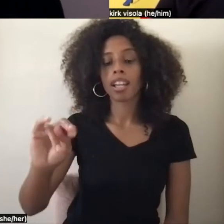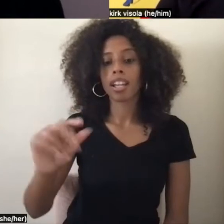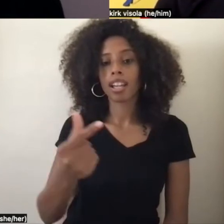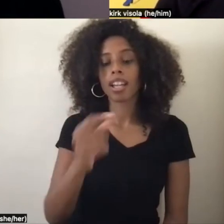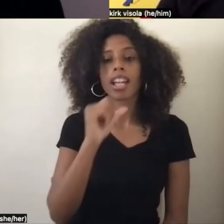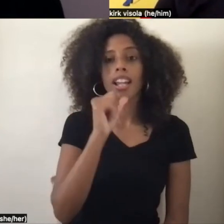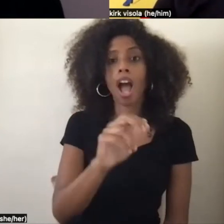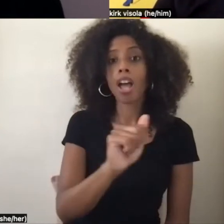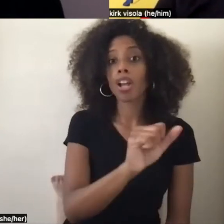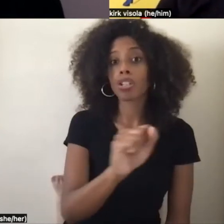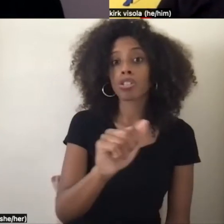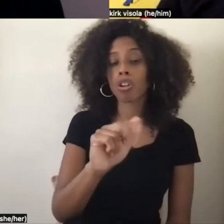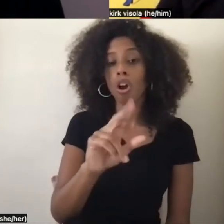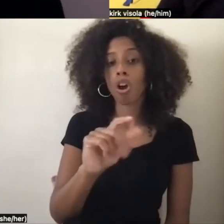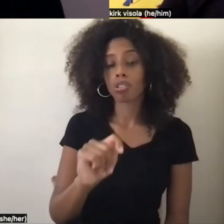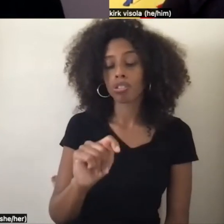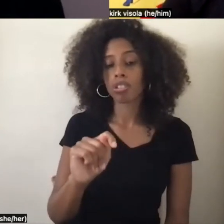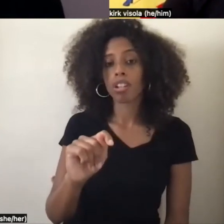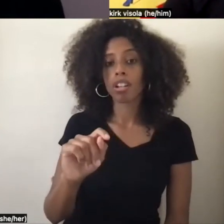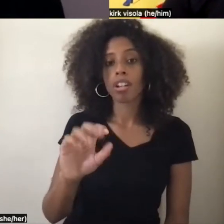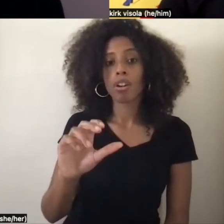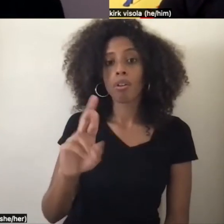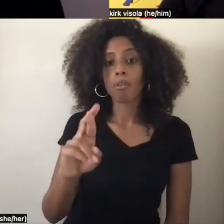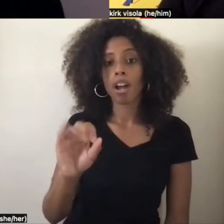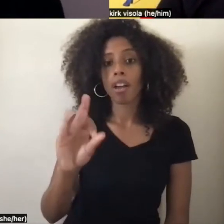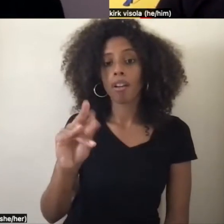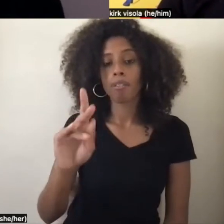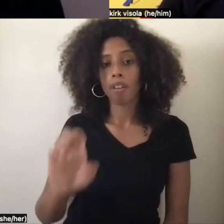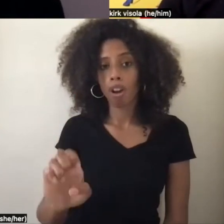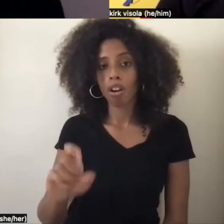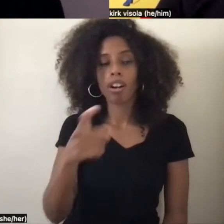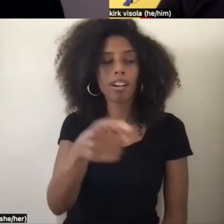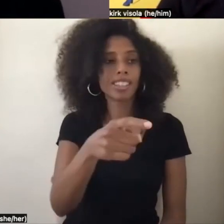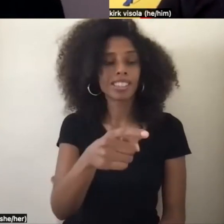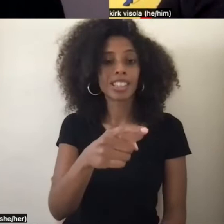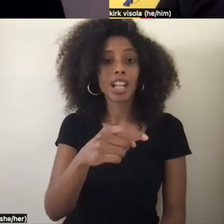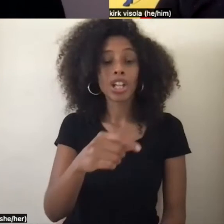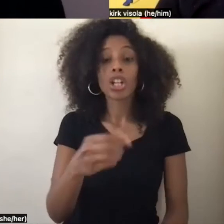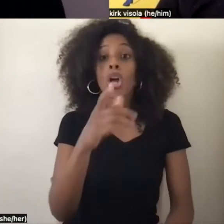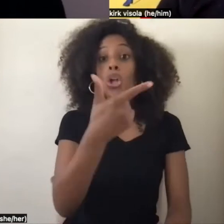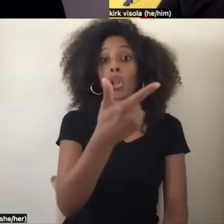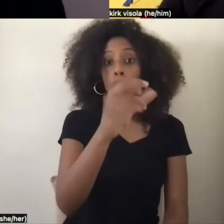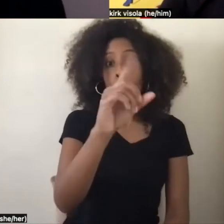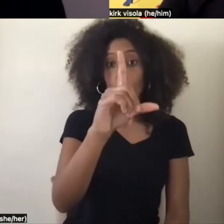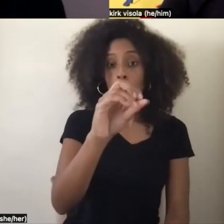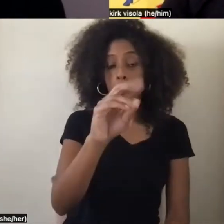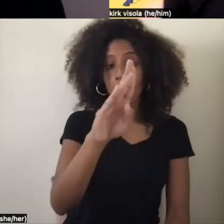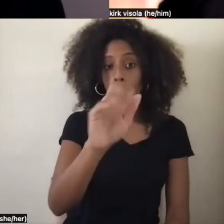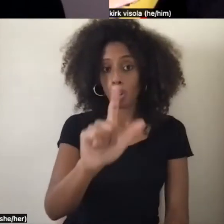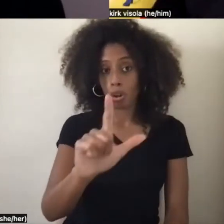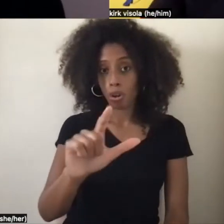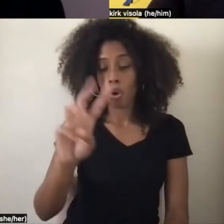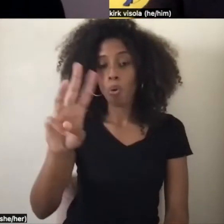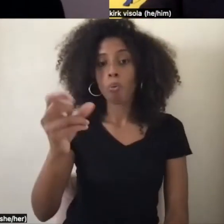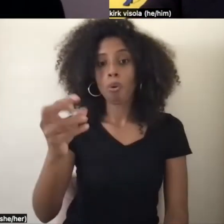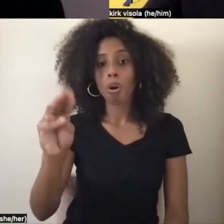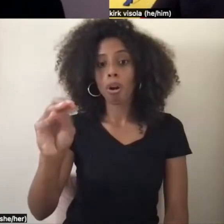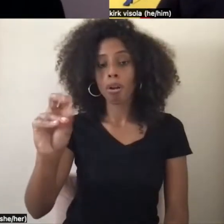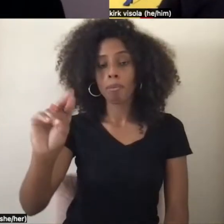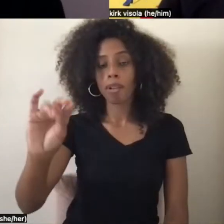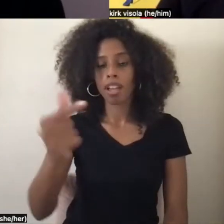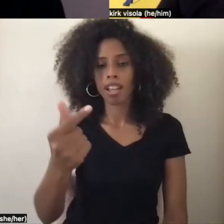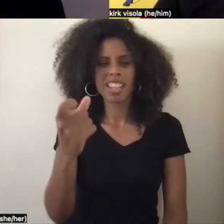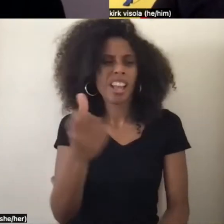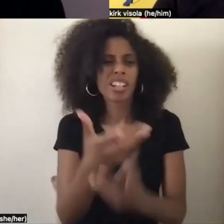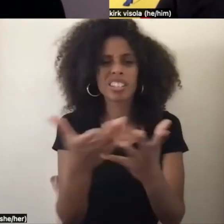Another one, global warming. There's stuff getting cold too. That doesn't mean anything, global warming. All these phrases and